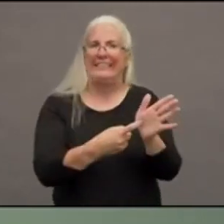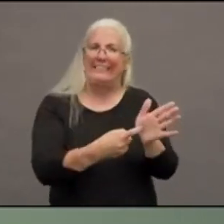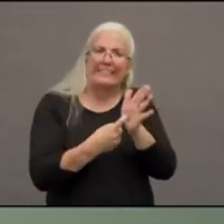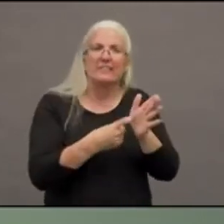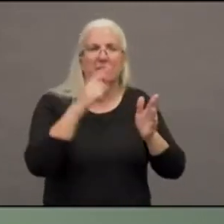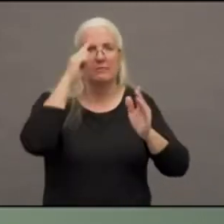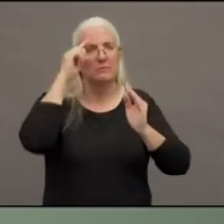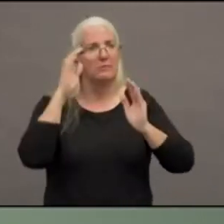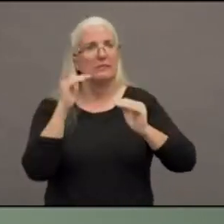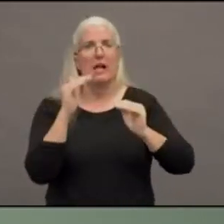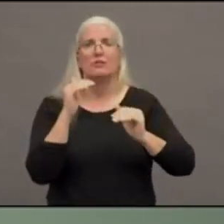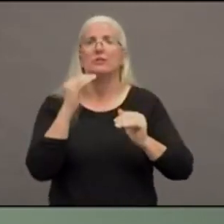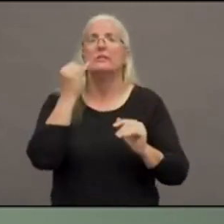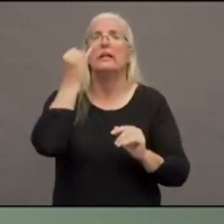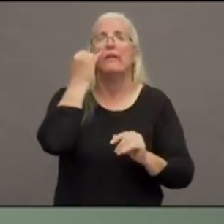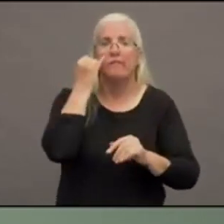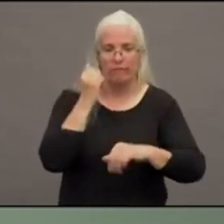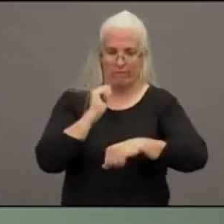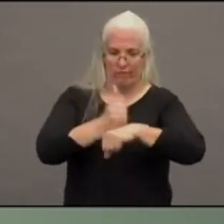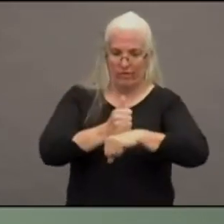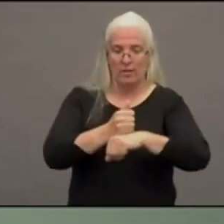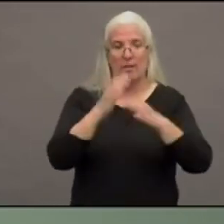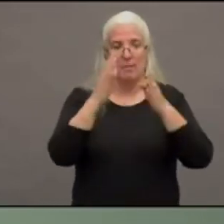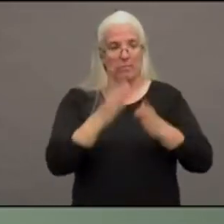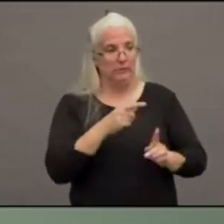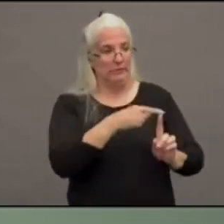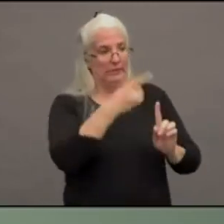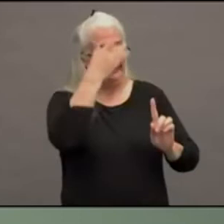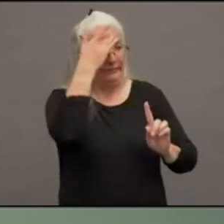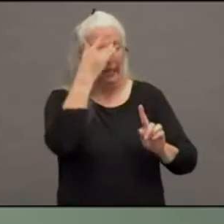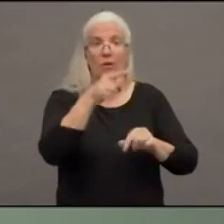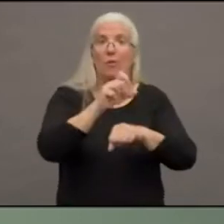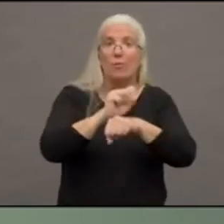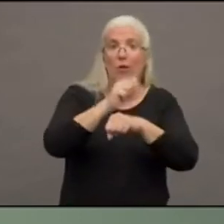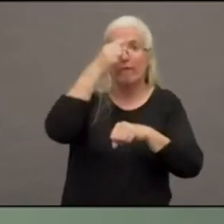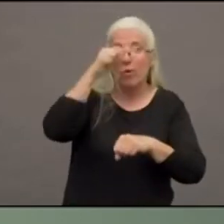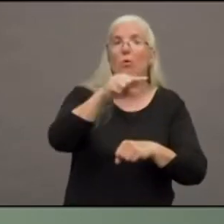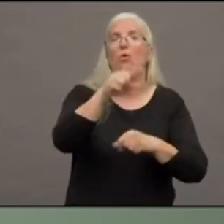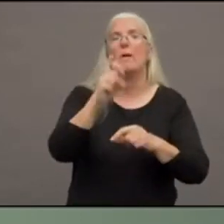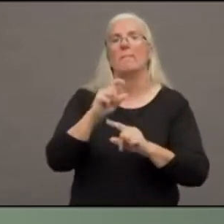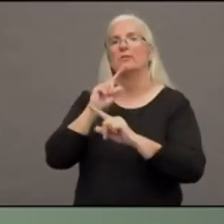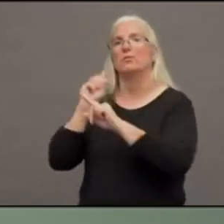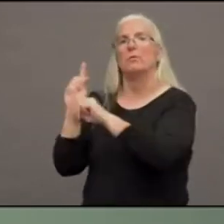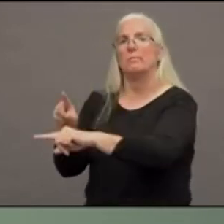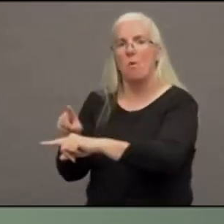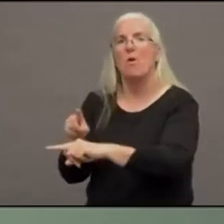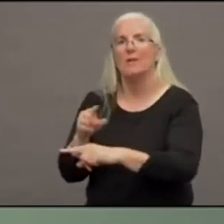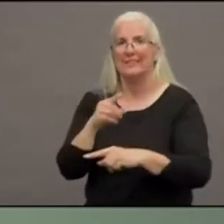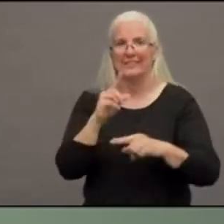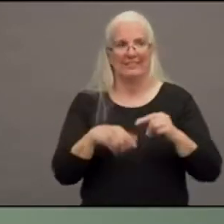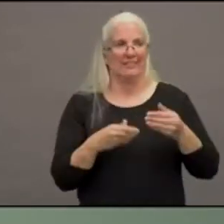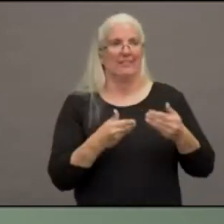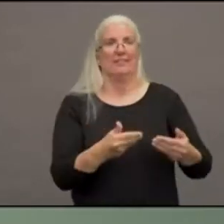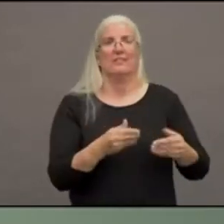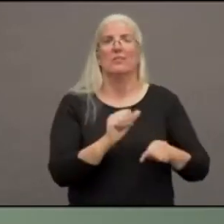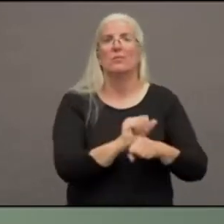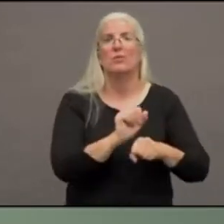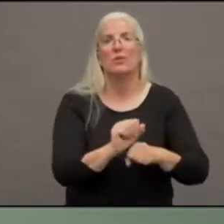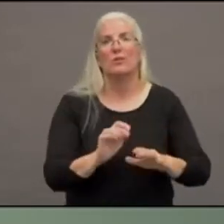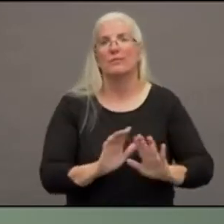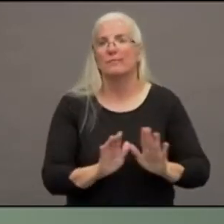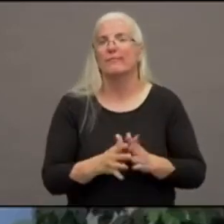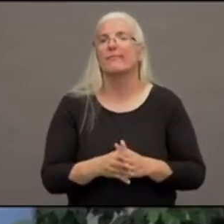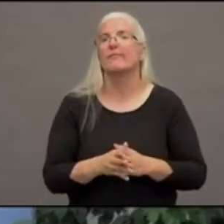on businesses for that reporting for a worker who has been at the workplace just prior to onset of symptoms or a